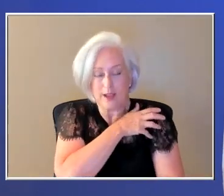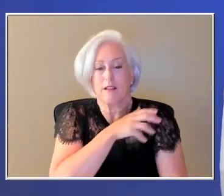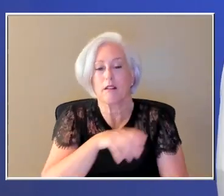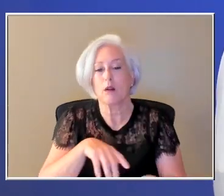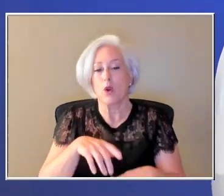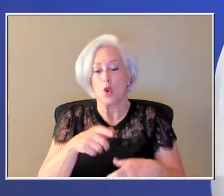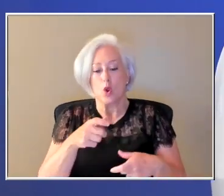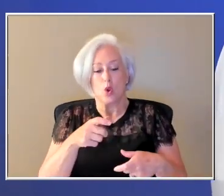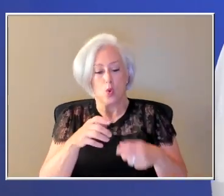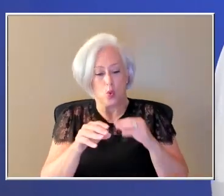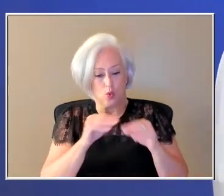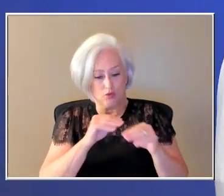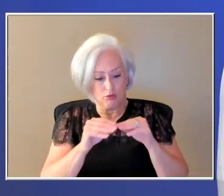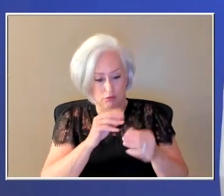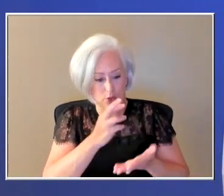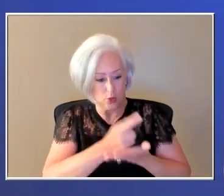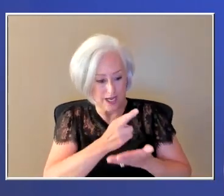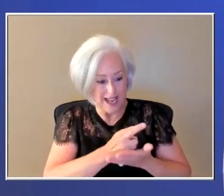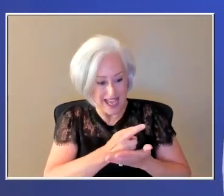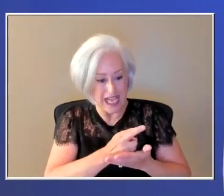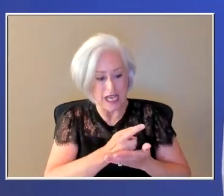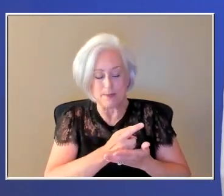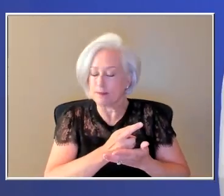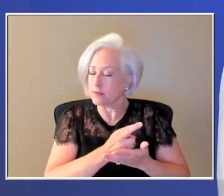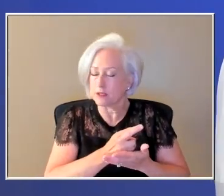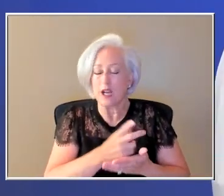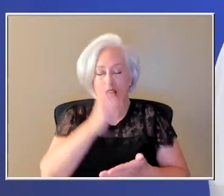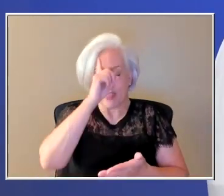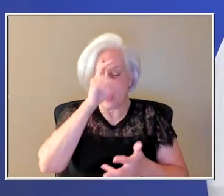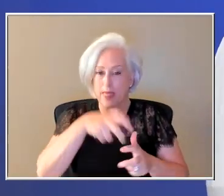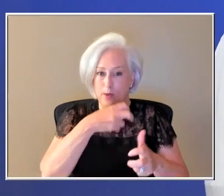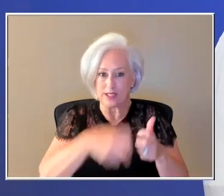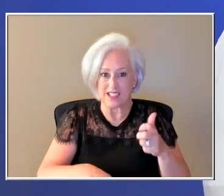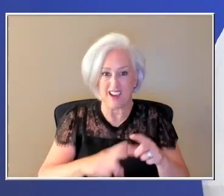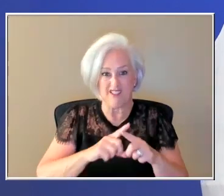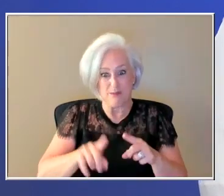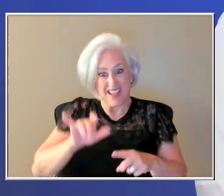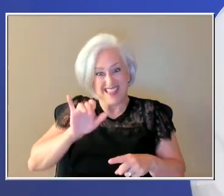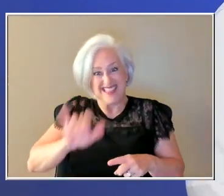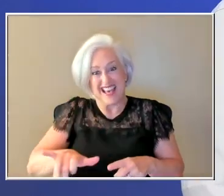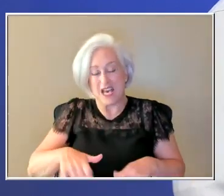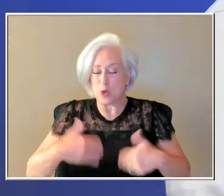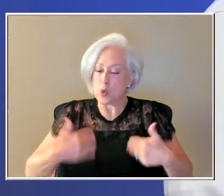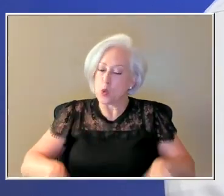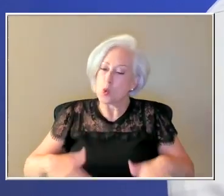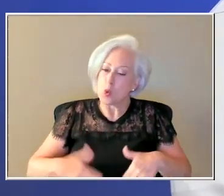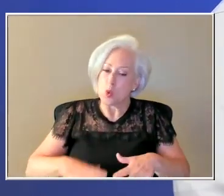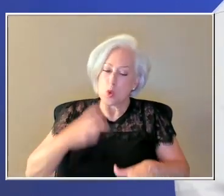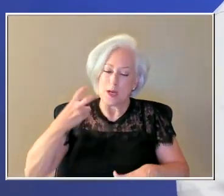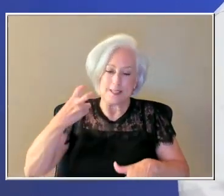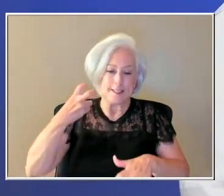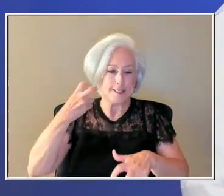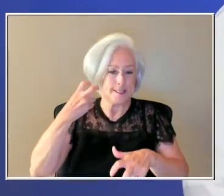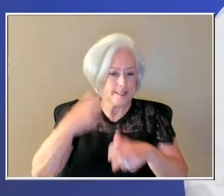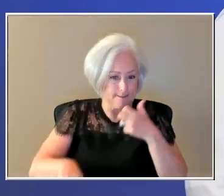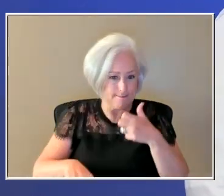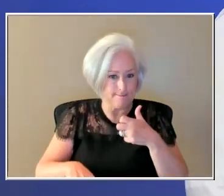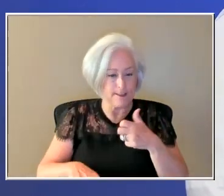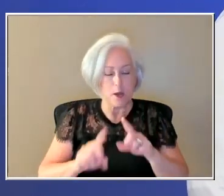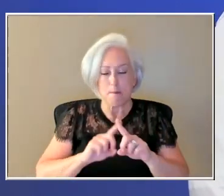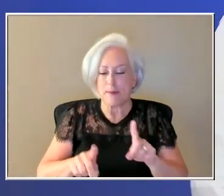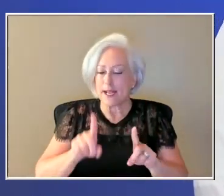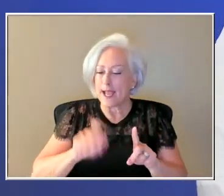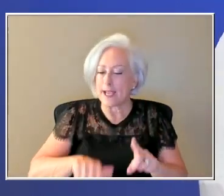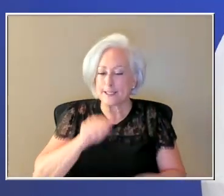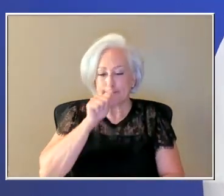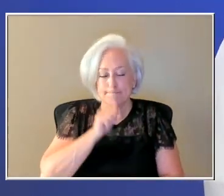then this one was just a beast compared to both of them. But it was just like anything, take one day at a time and try and get just a little bit